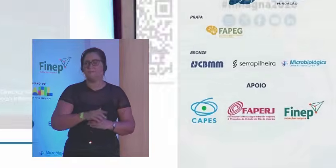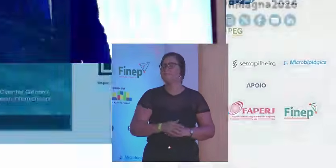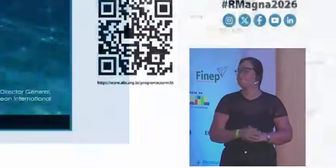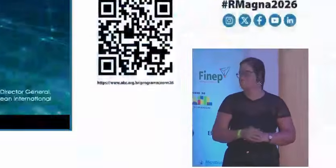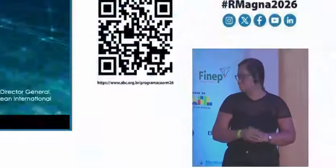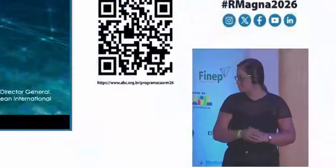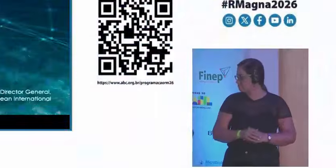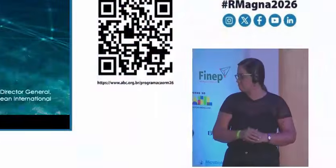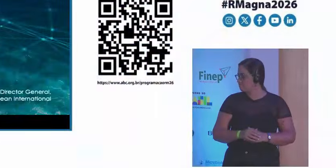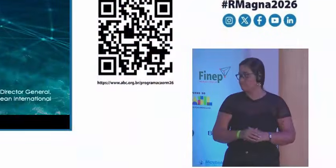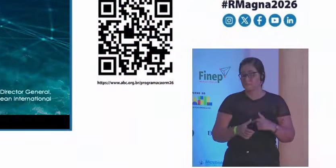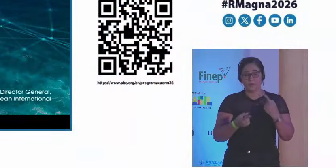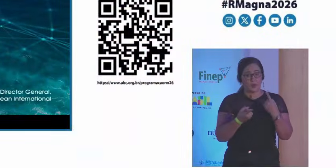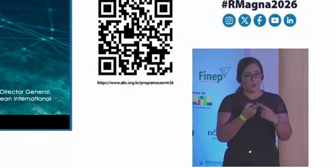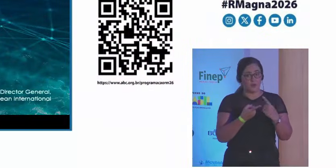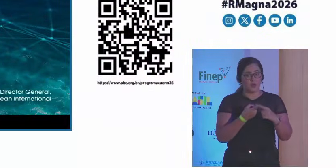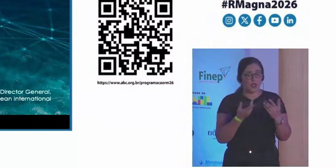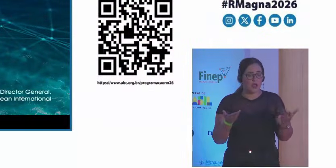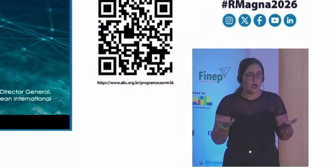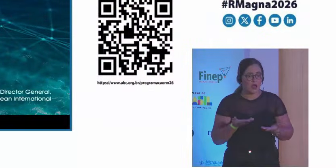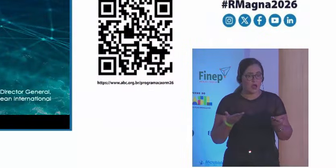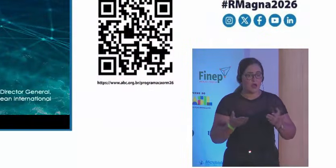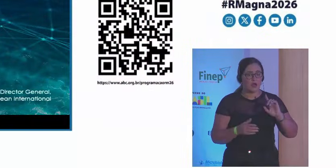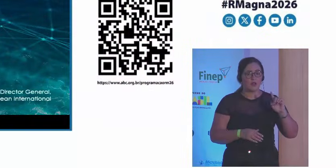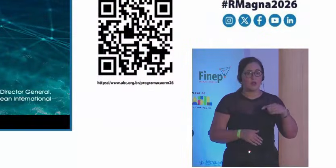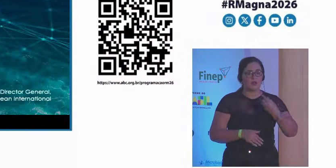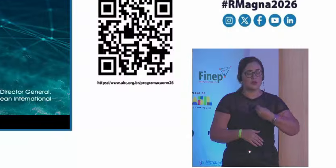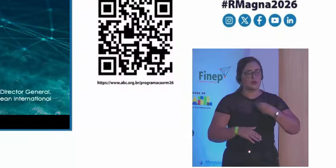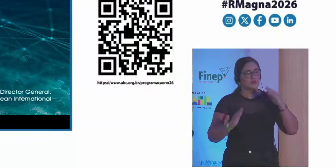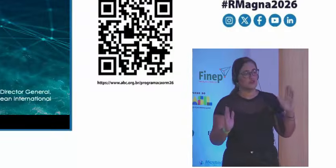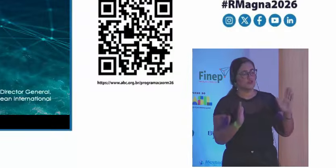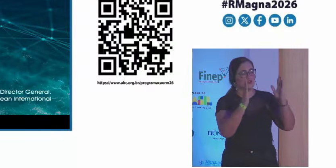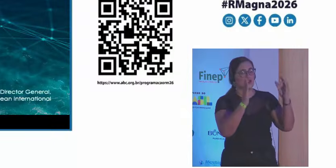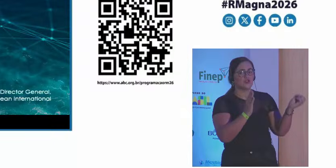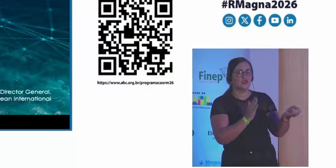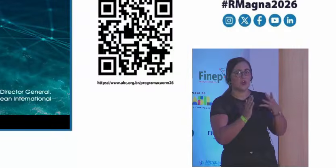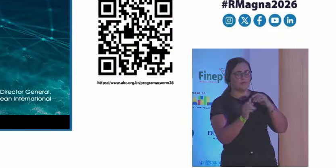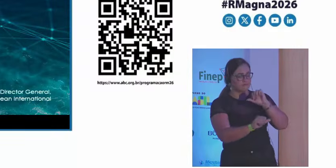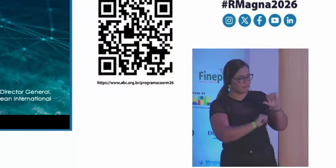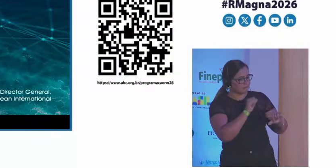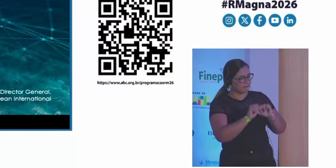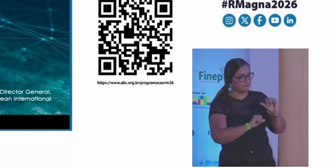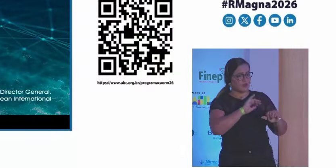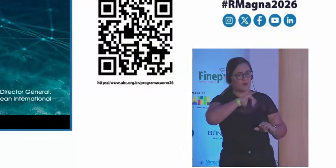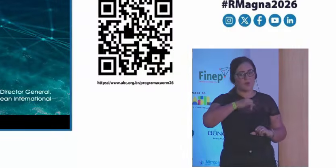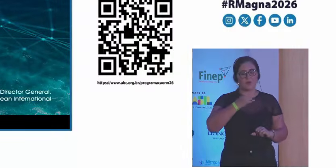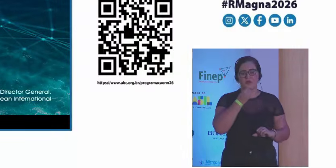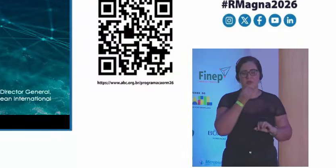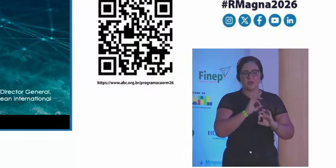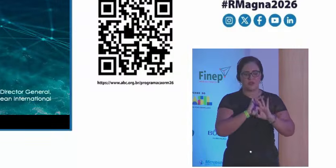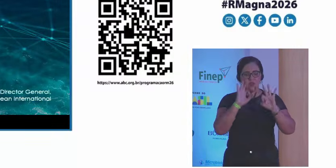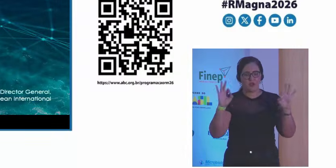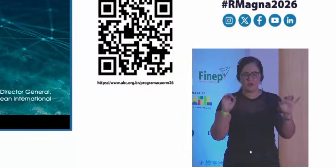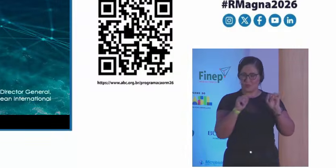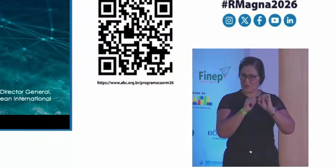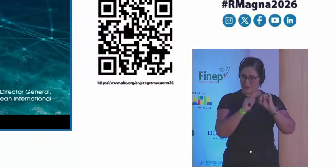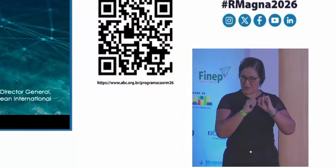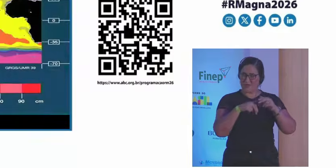Because we are now facing a new revolution that is a fantastic opportunity to do things well, but we need to work